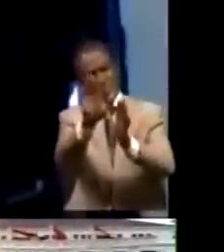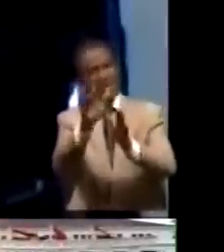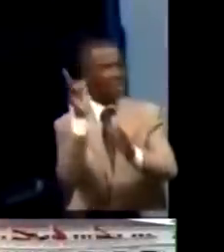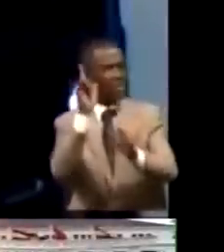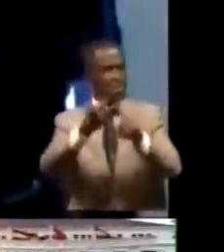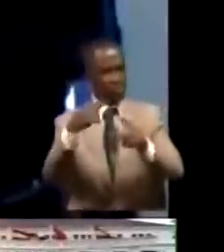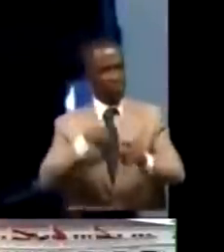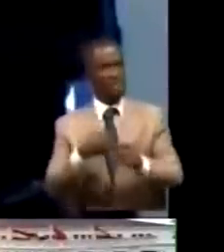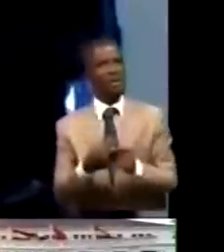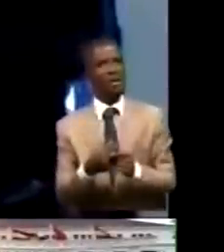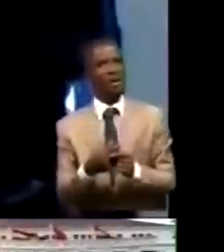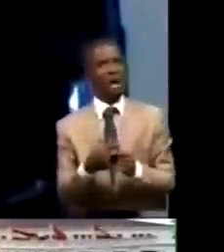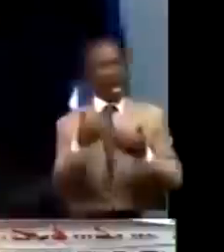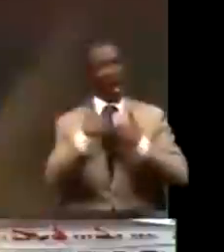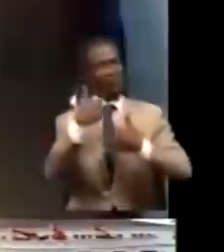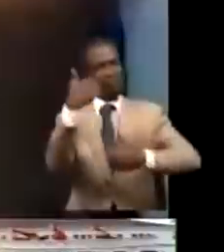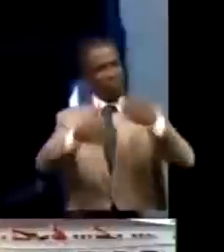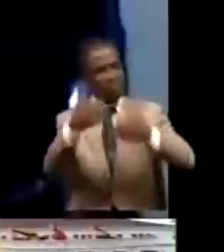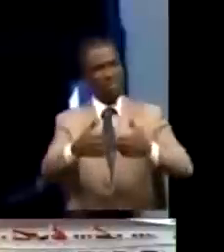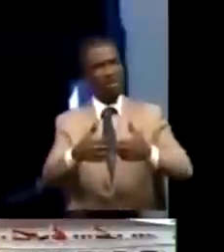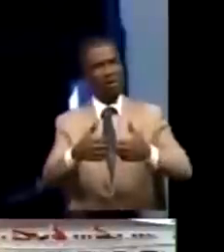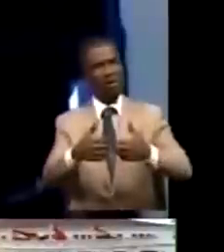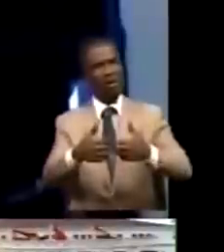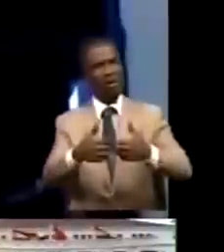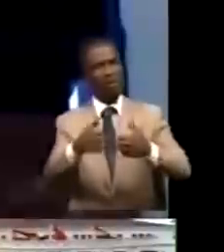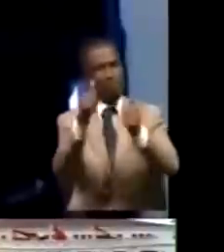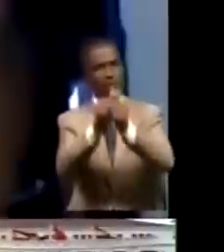that I had problems with the system of the EC.